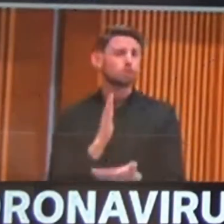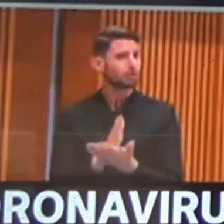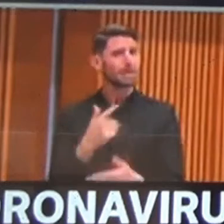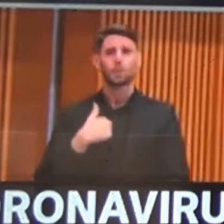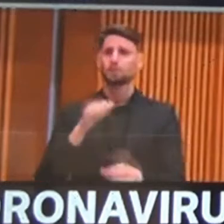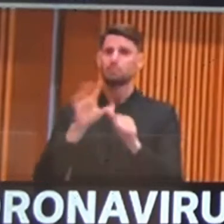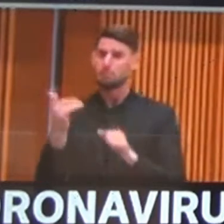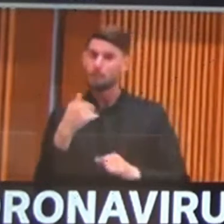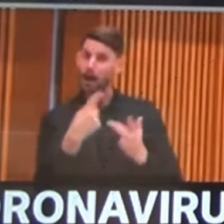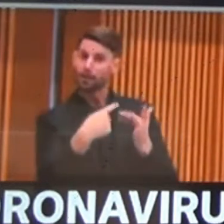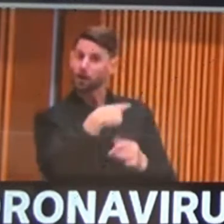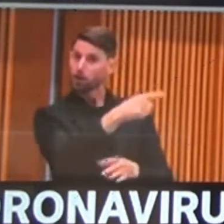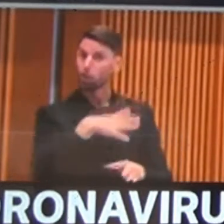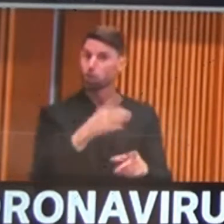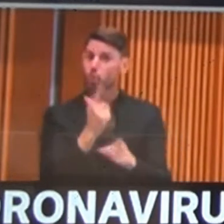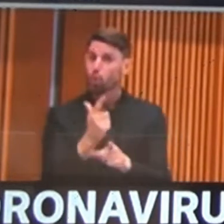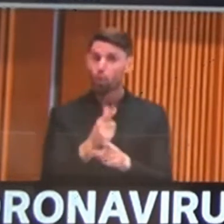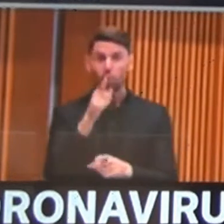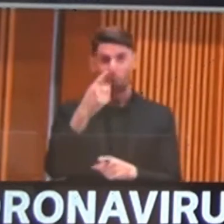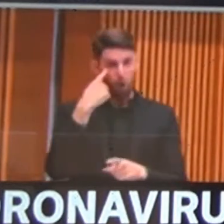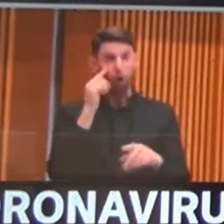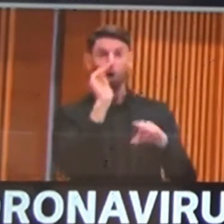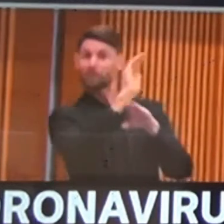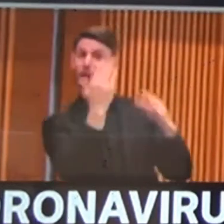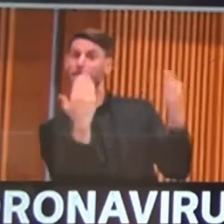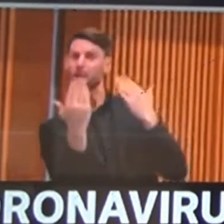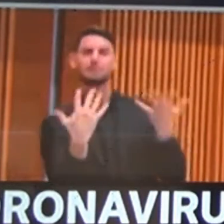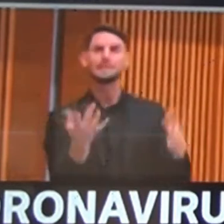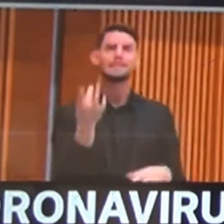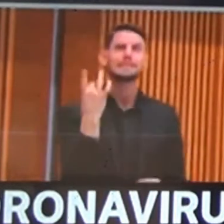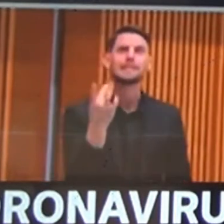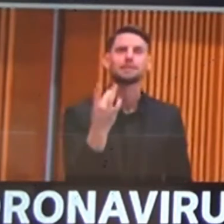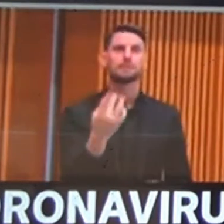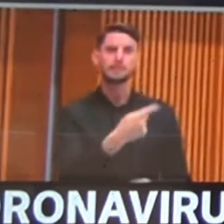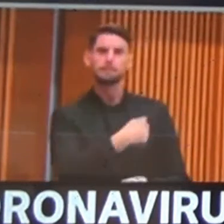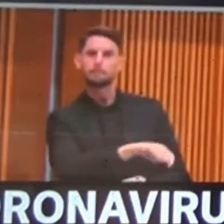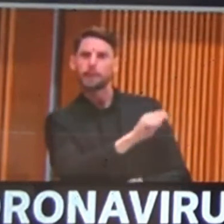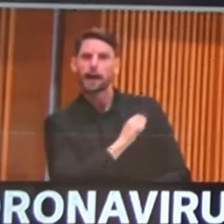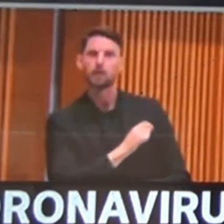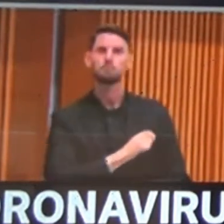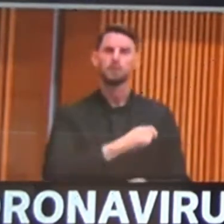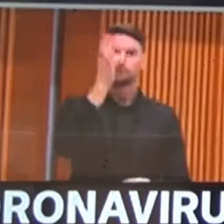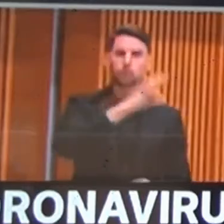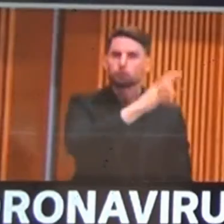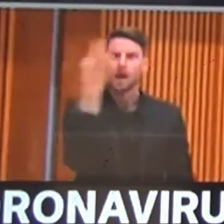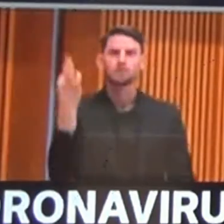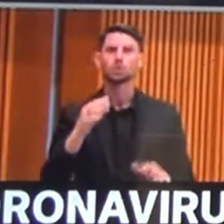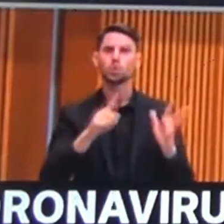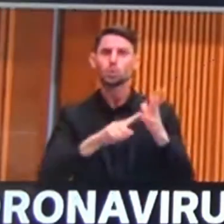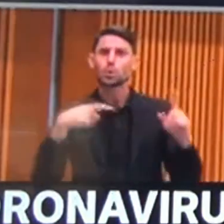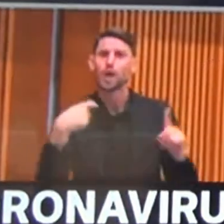a country, when you look at Italy and Spain and France and the United Kingdom, when you look at some of the challenges that we've